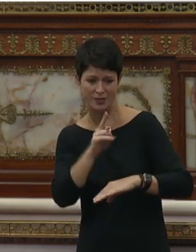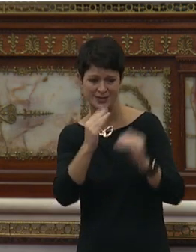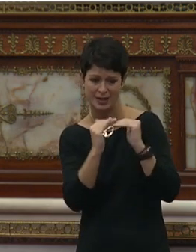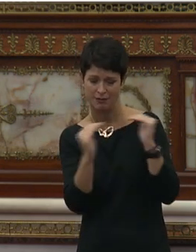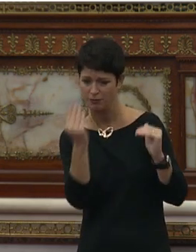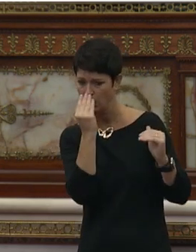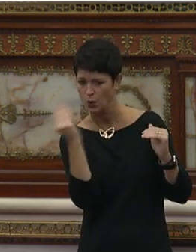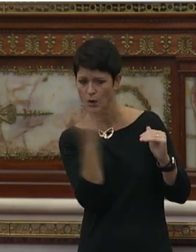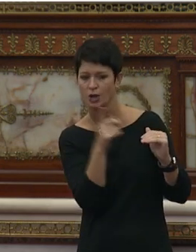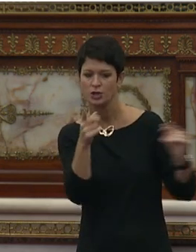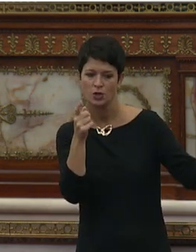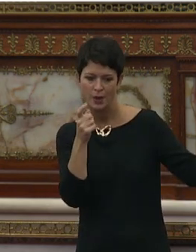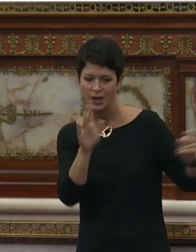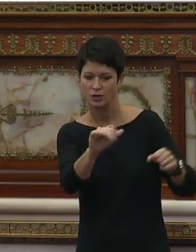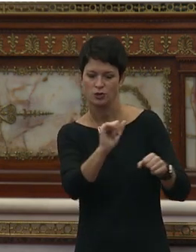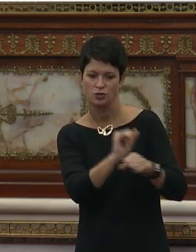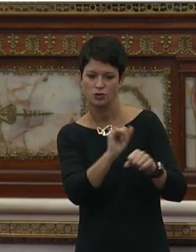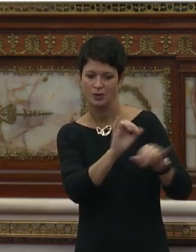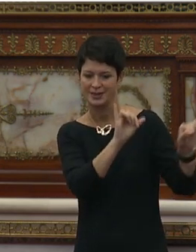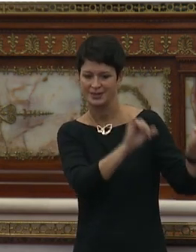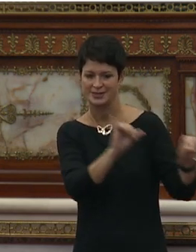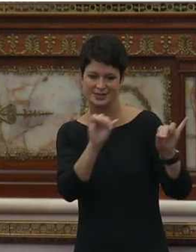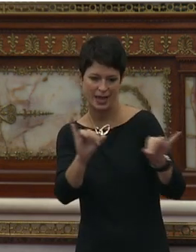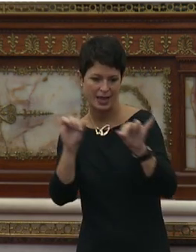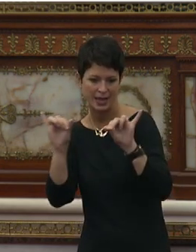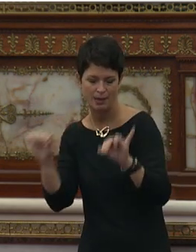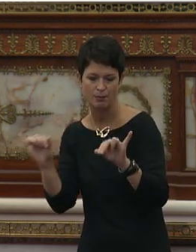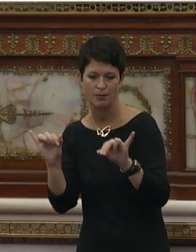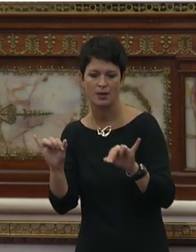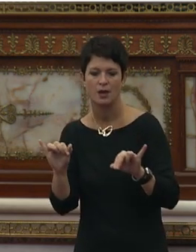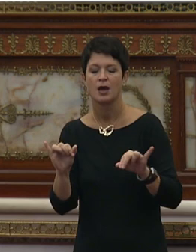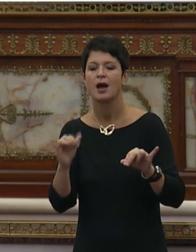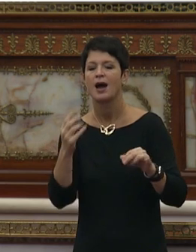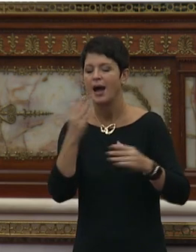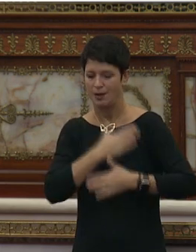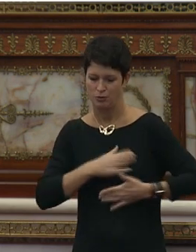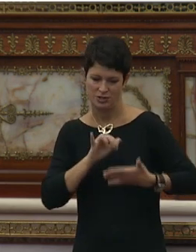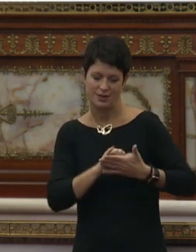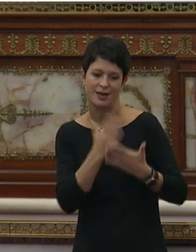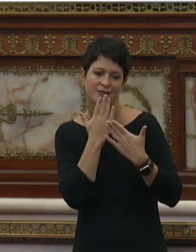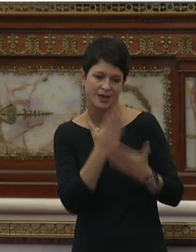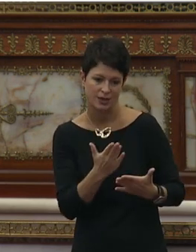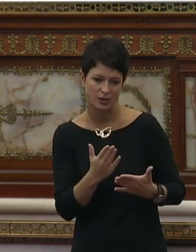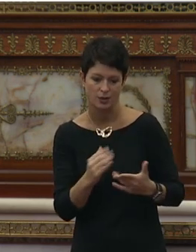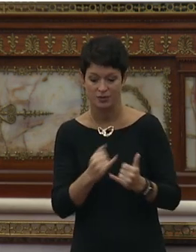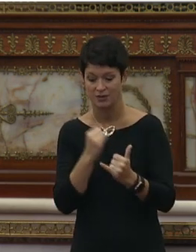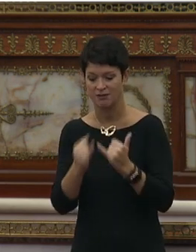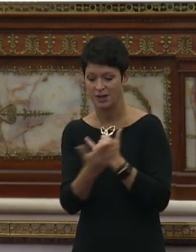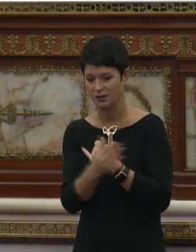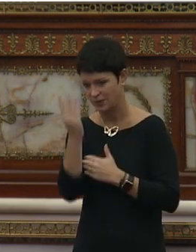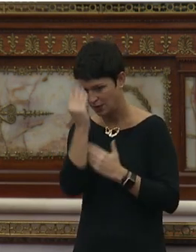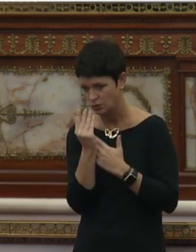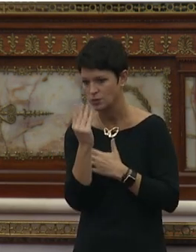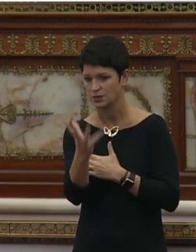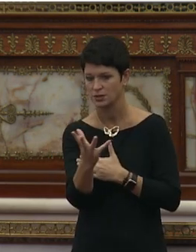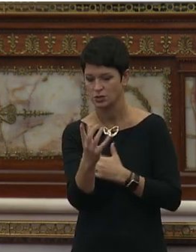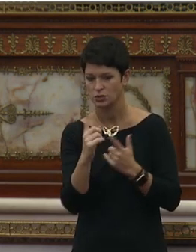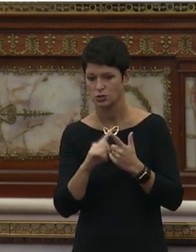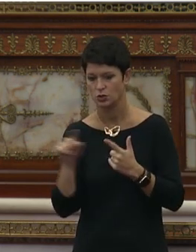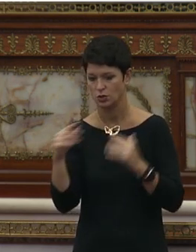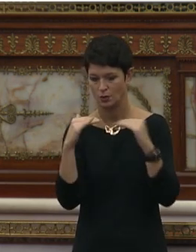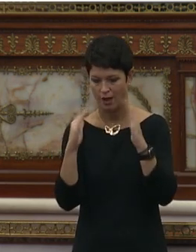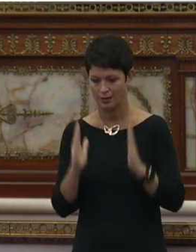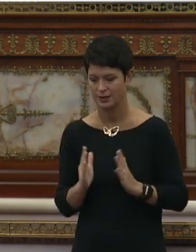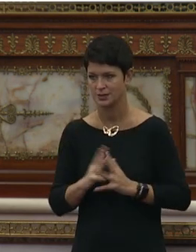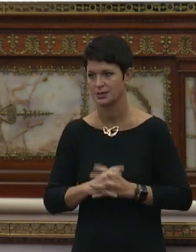floor. You handled your work the same way, and you were responsive, and I appreciate that. The final thing I want to say to you,